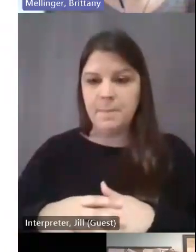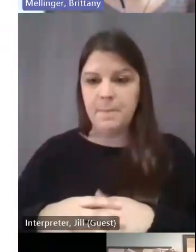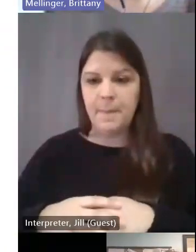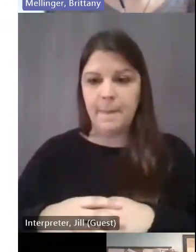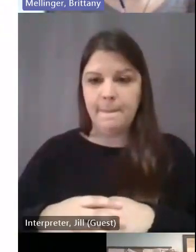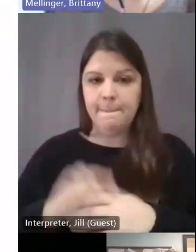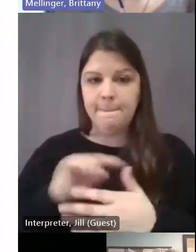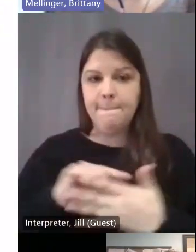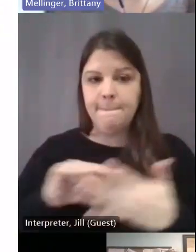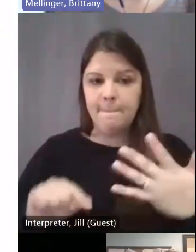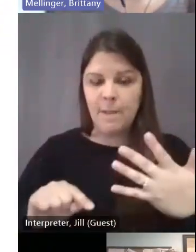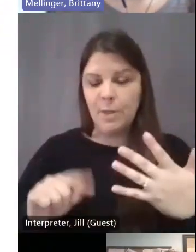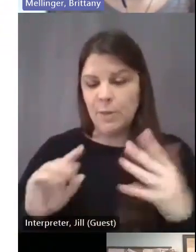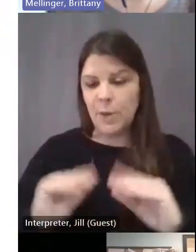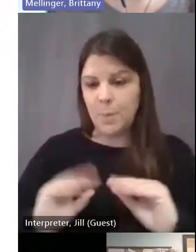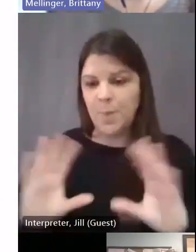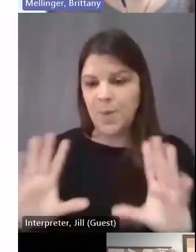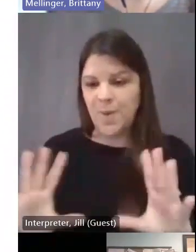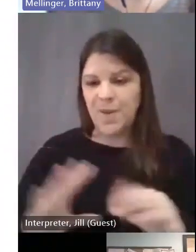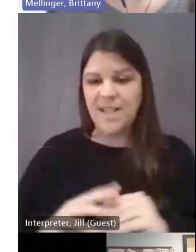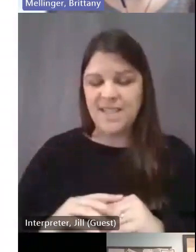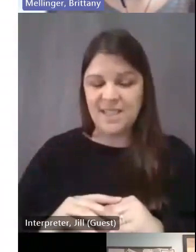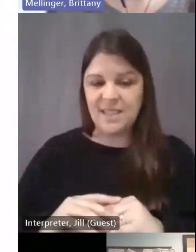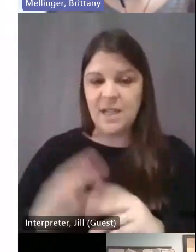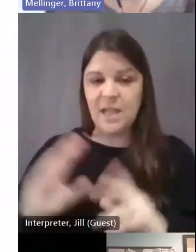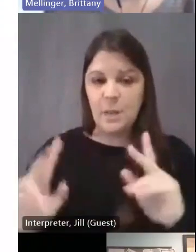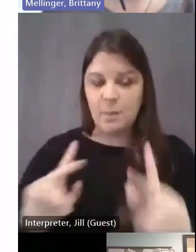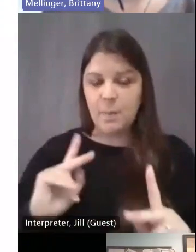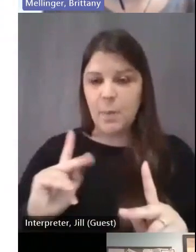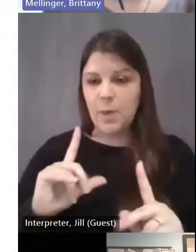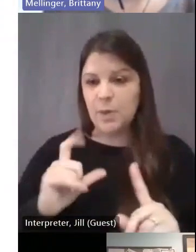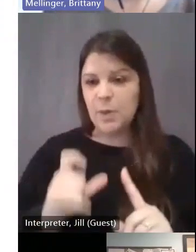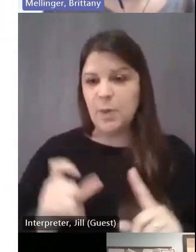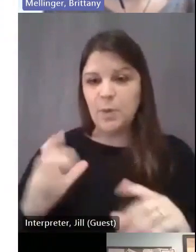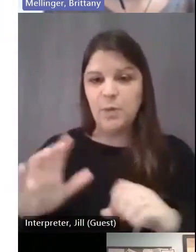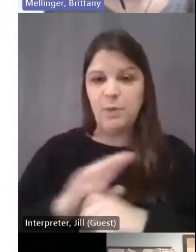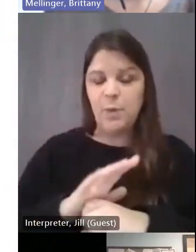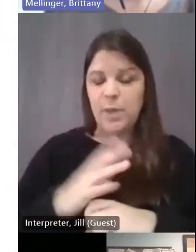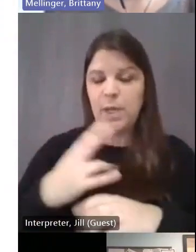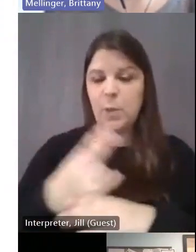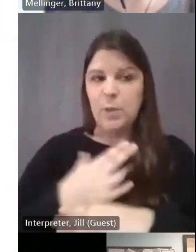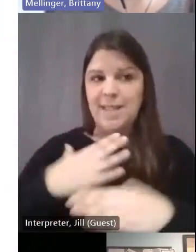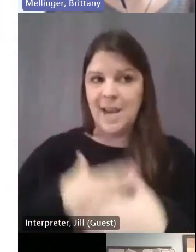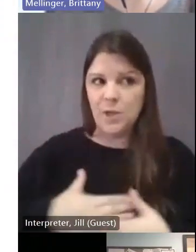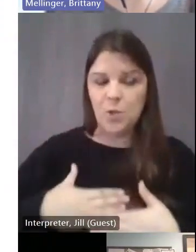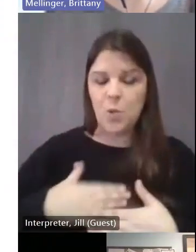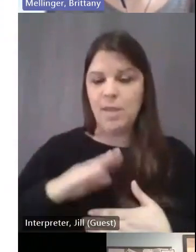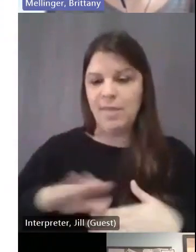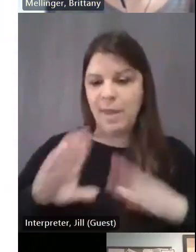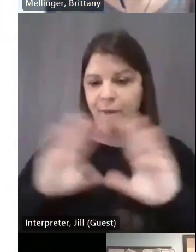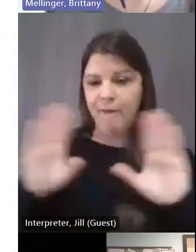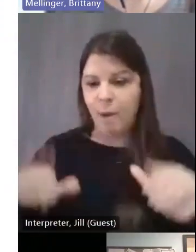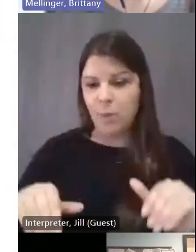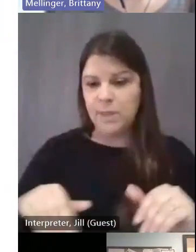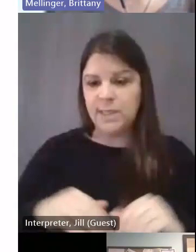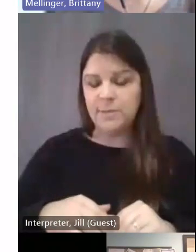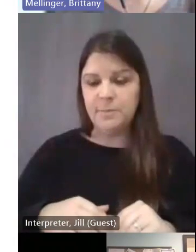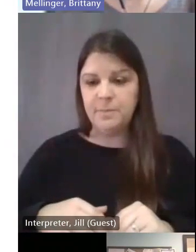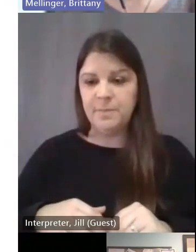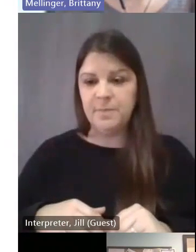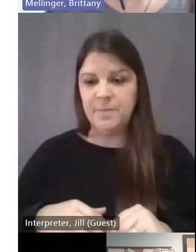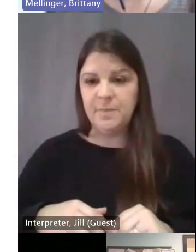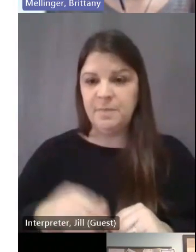all relatively self-explanatory there. Folks need to be able to fully use and enjoy their housing and not